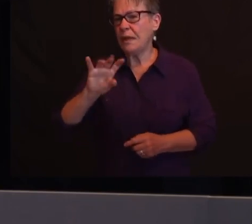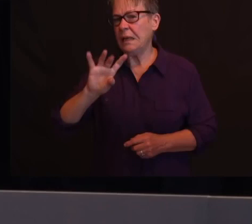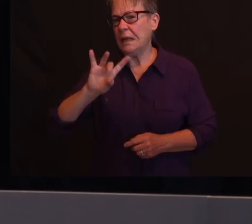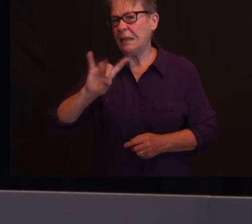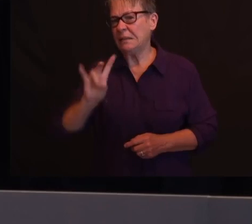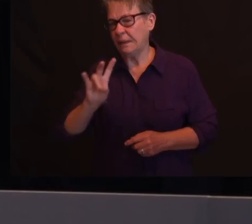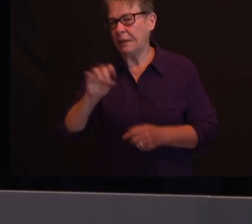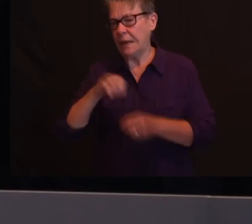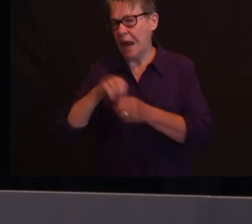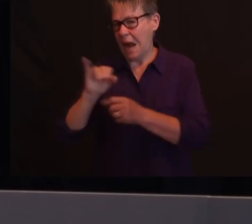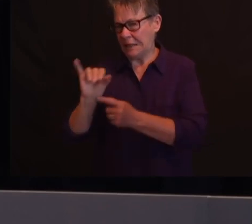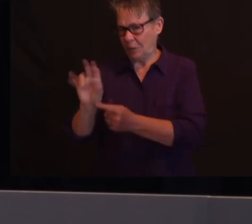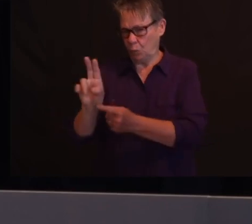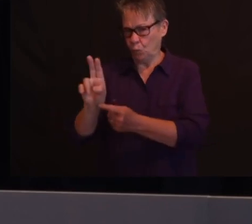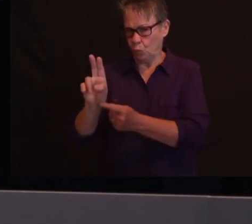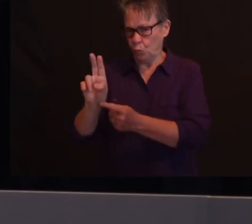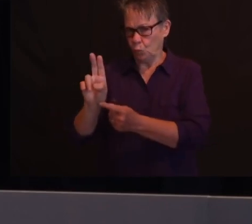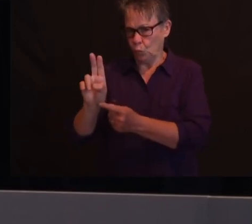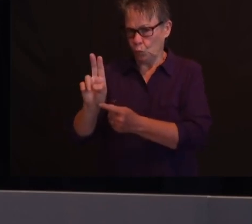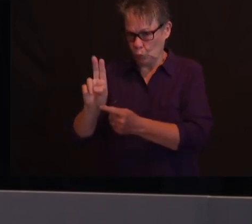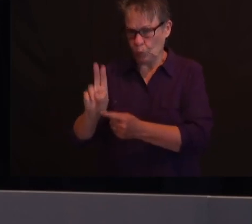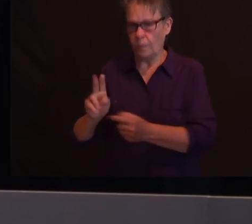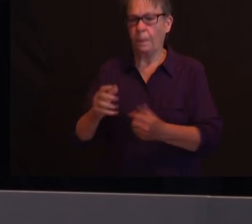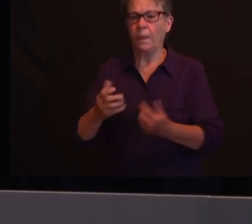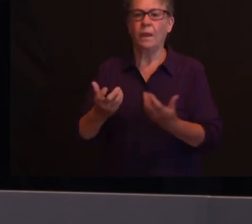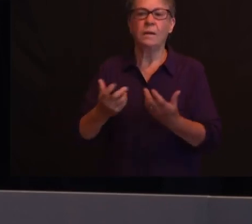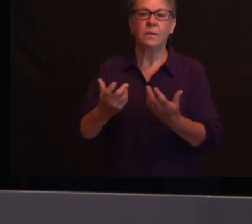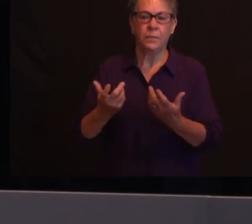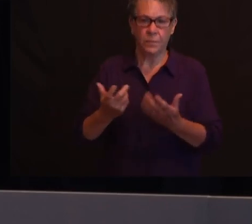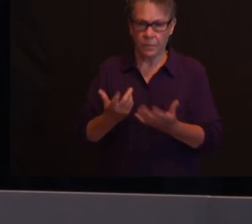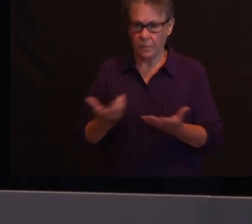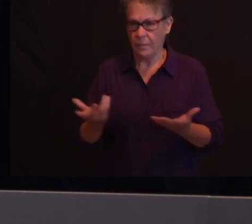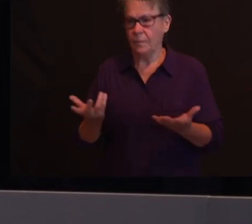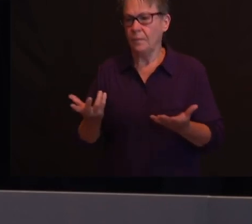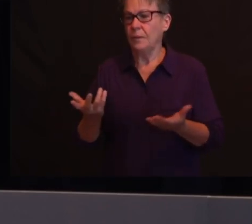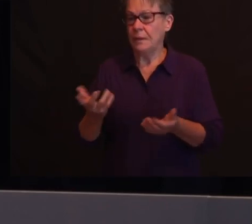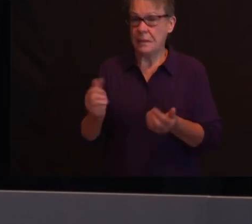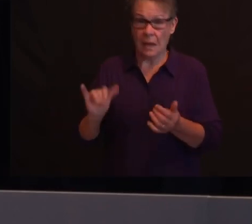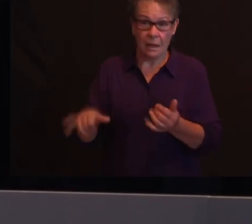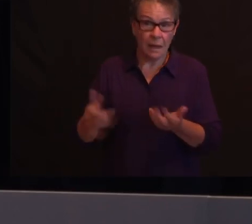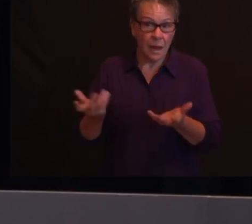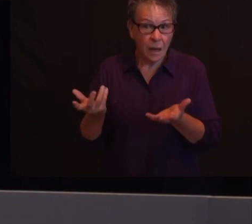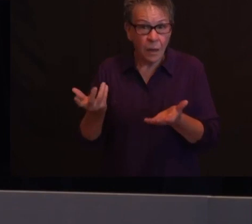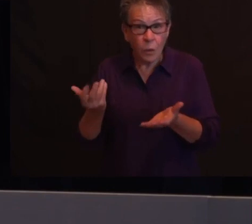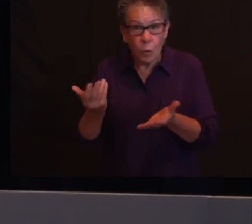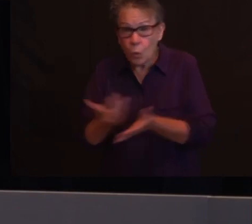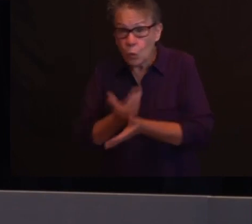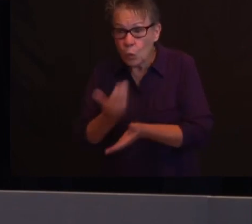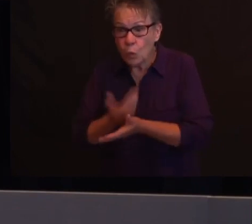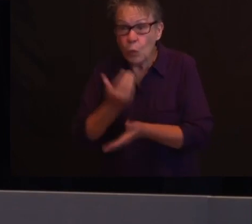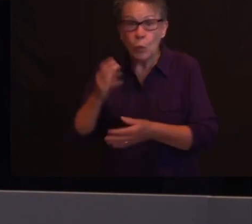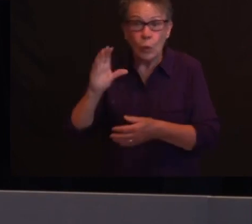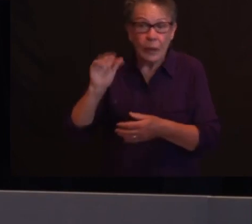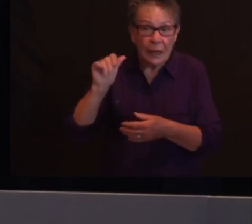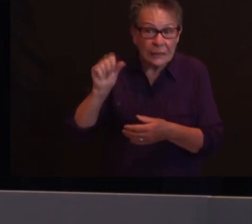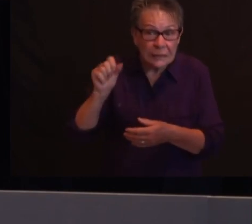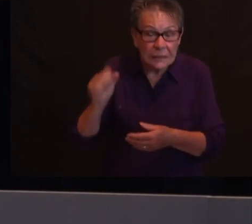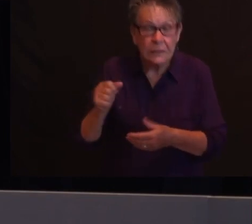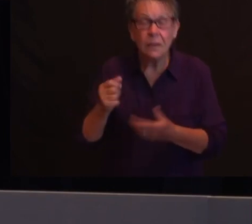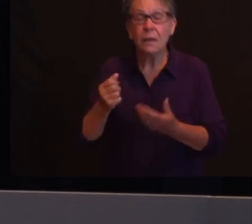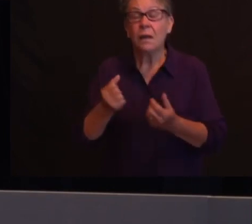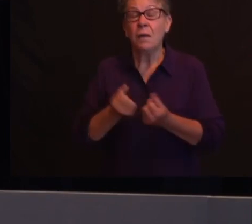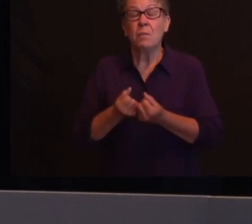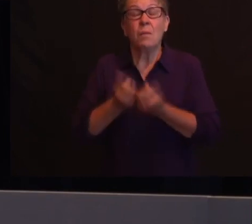cases to report of multisystem inflammatory syndrome in children, so the total remains at 51 cases in the